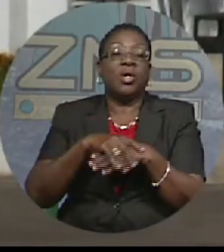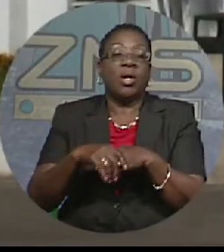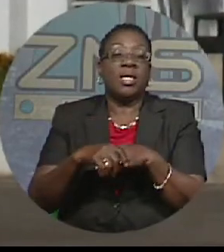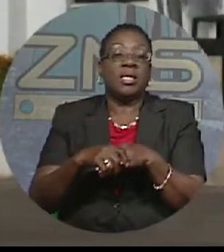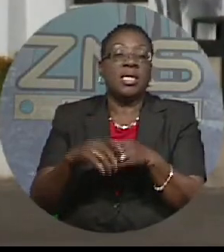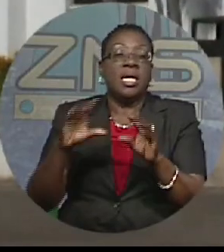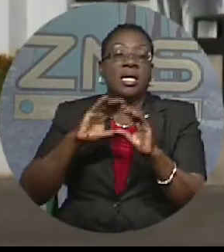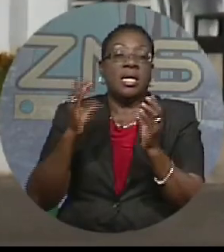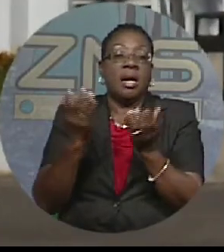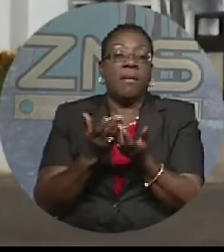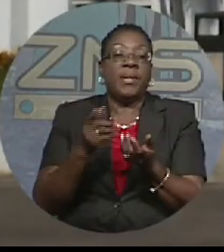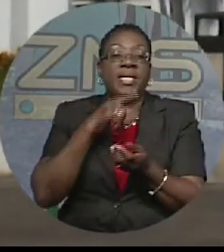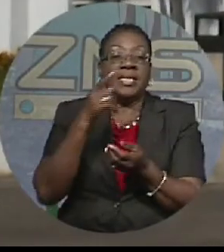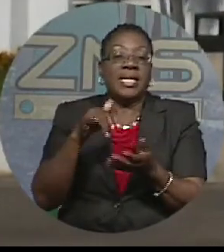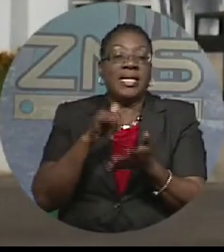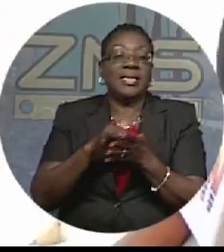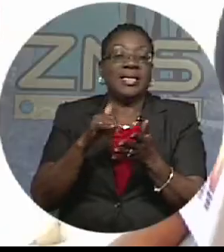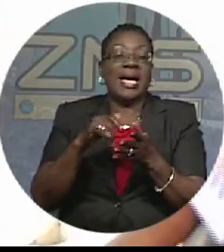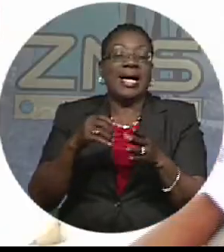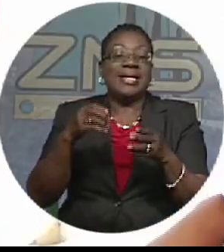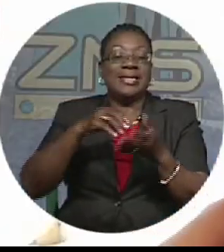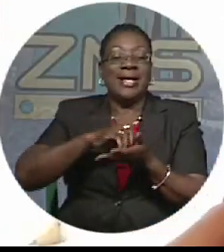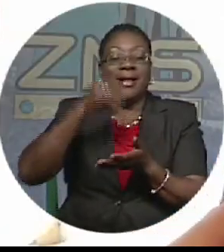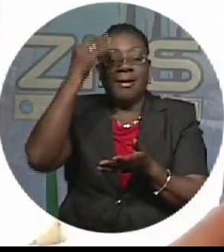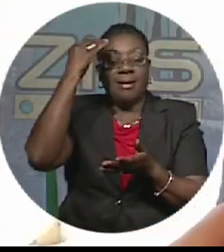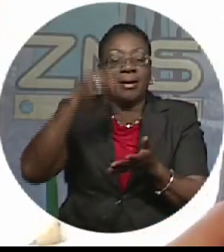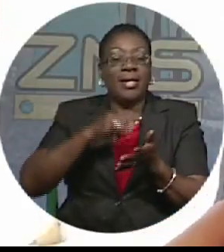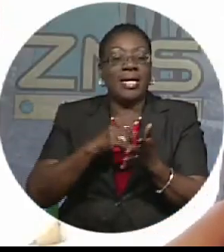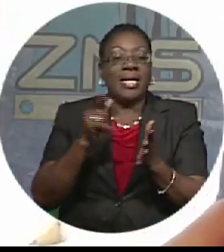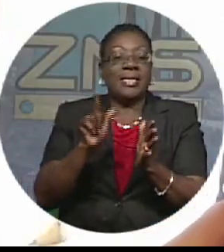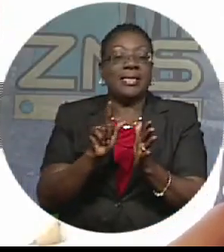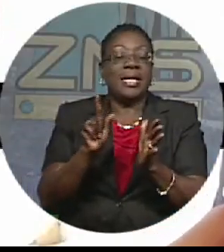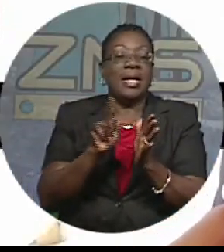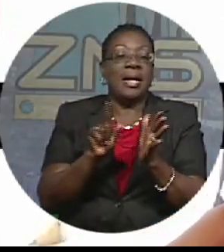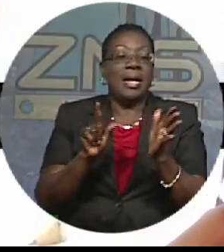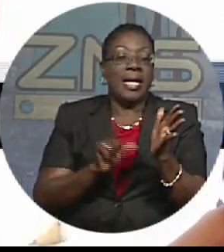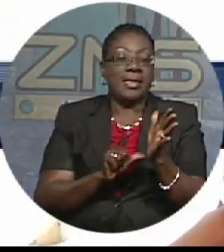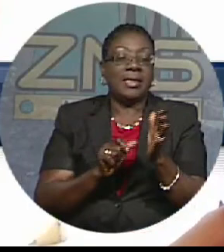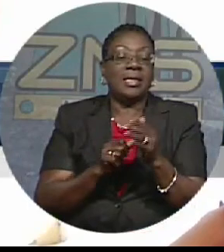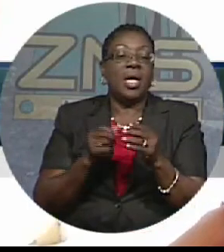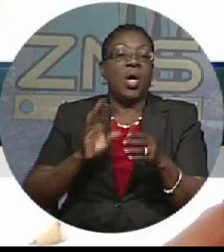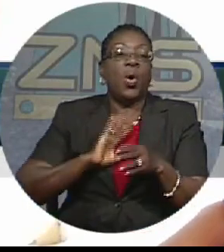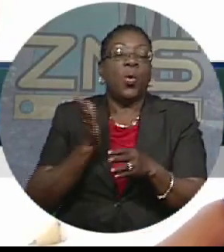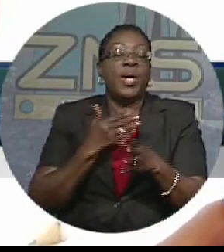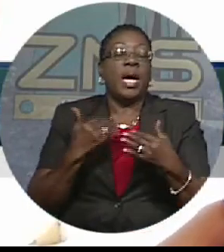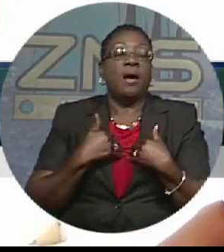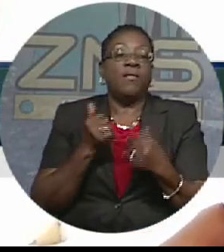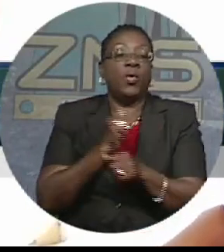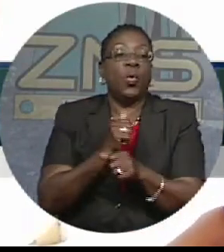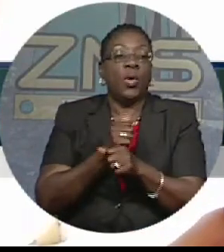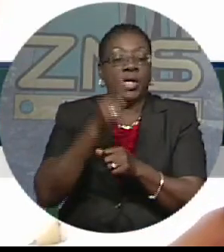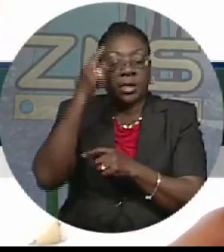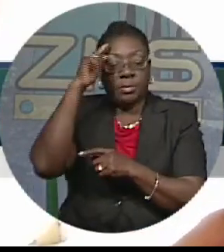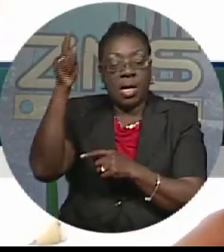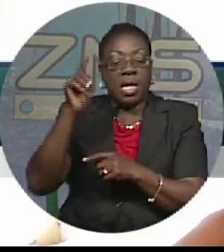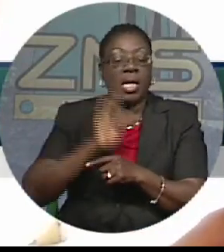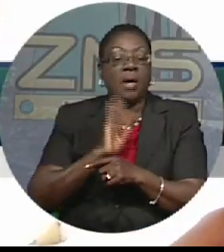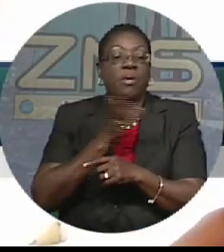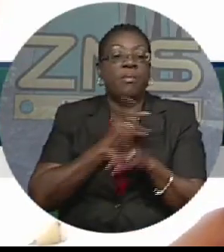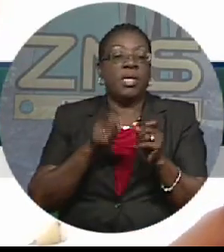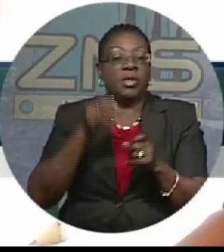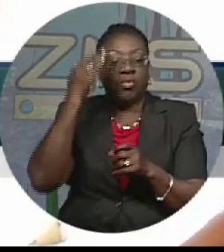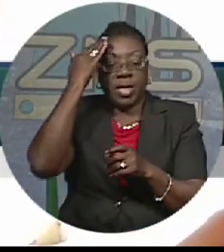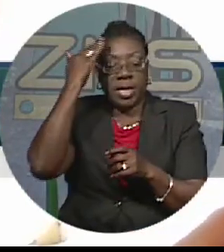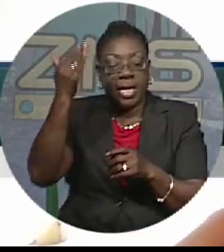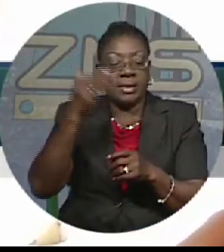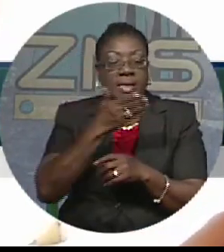company, he says, has learned its lesson. Means that we have to work smarter, and that we must recognize that there is an